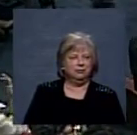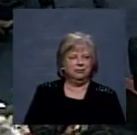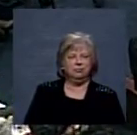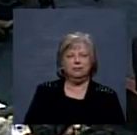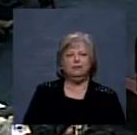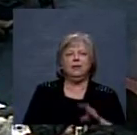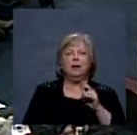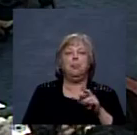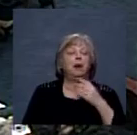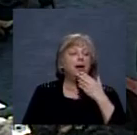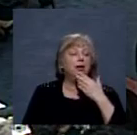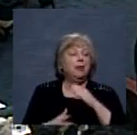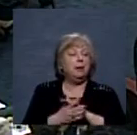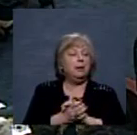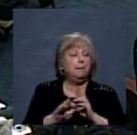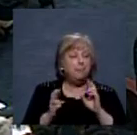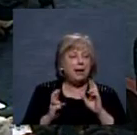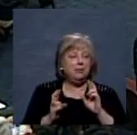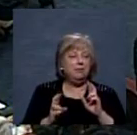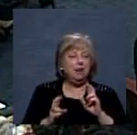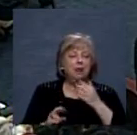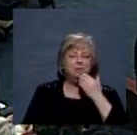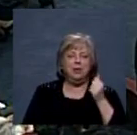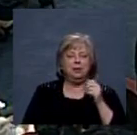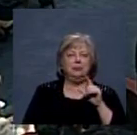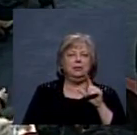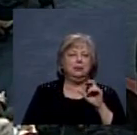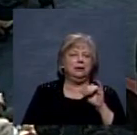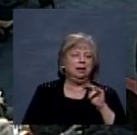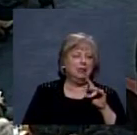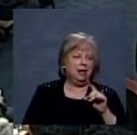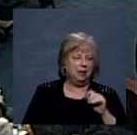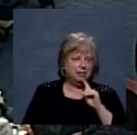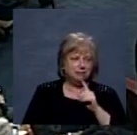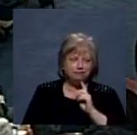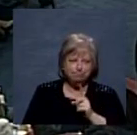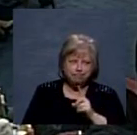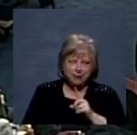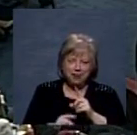Best of luck, Linda, and make sure Tommy stays in line.